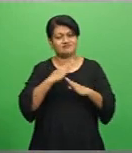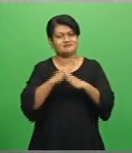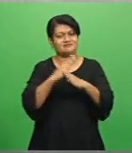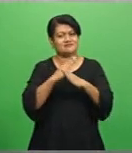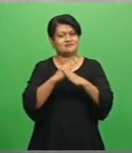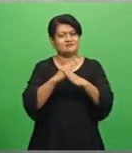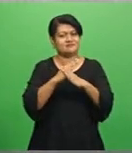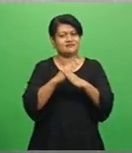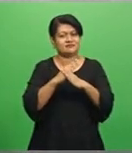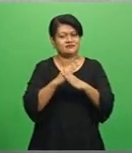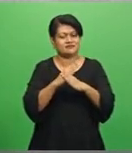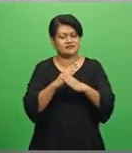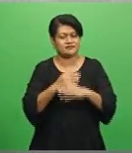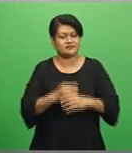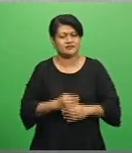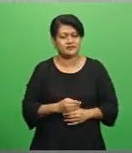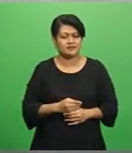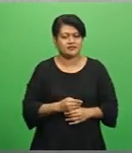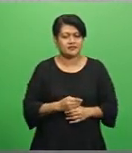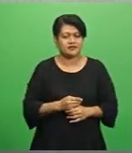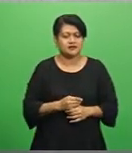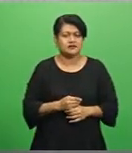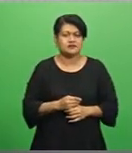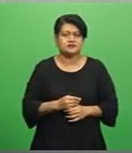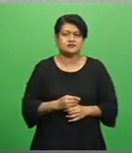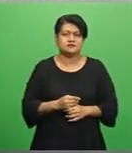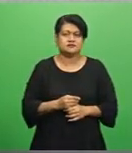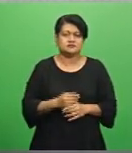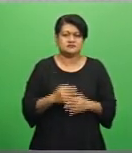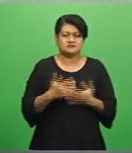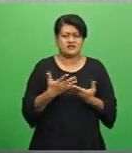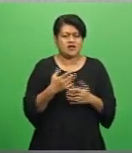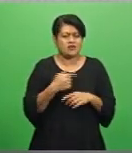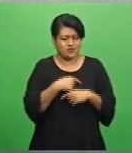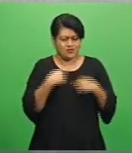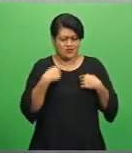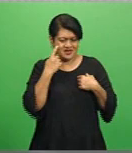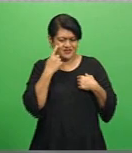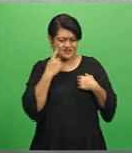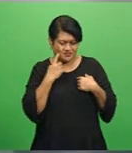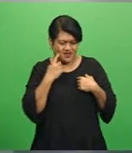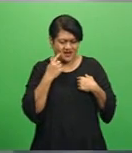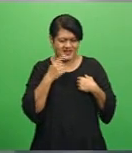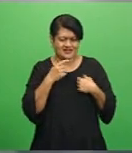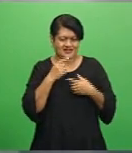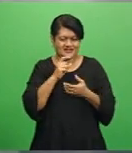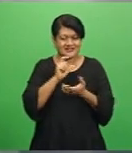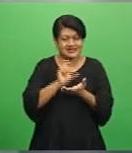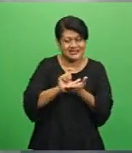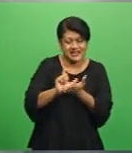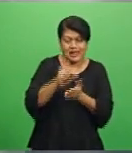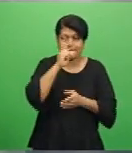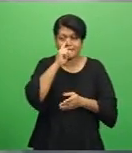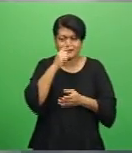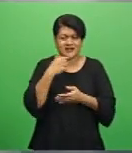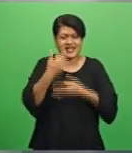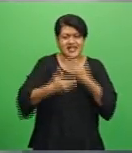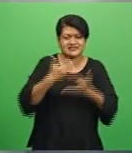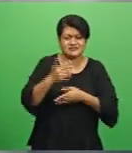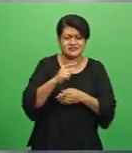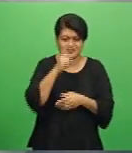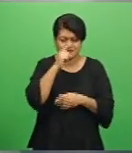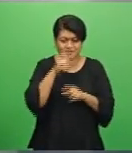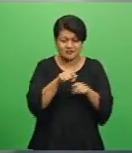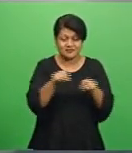few weeks, of course, there will be a lot of publicity around that, because we need to gear people up to, psychologically